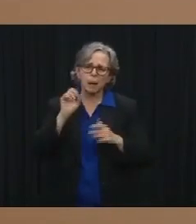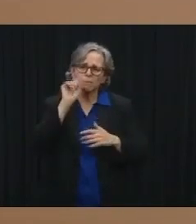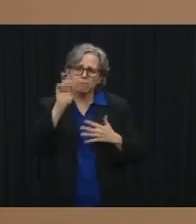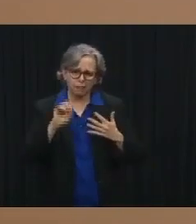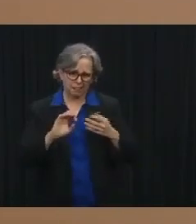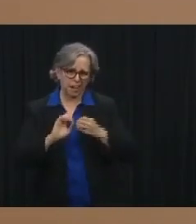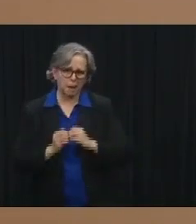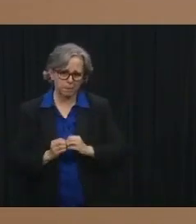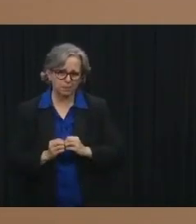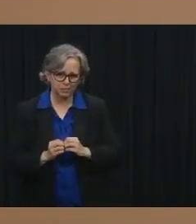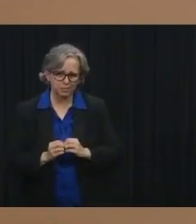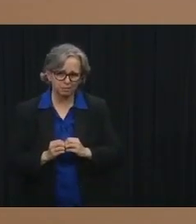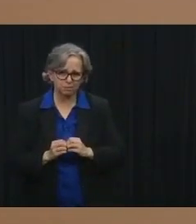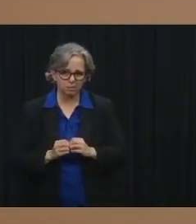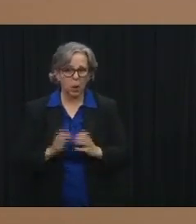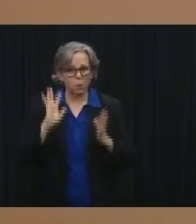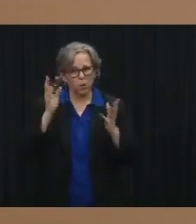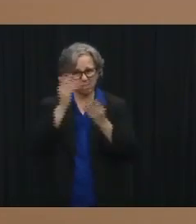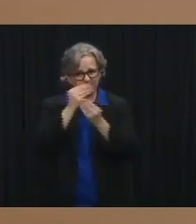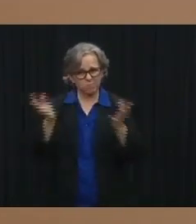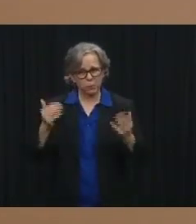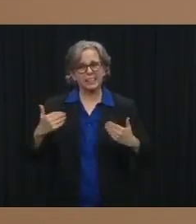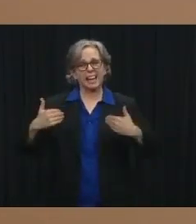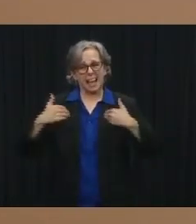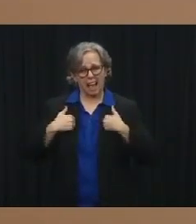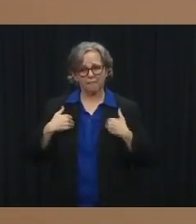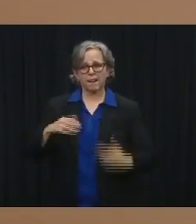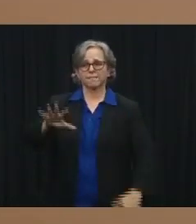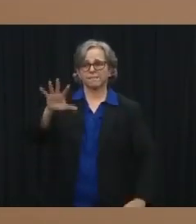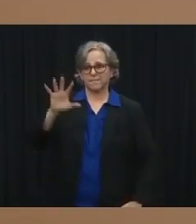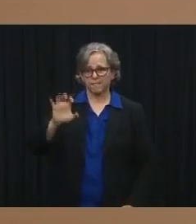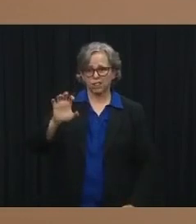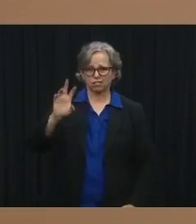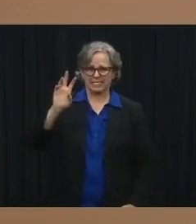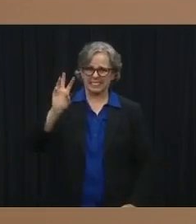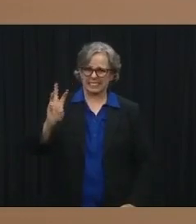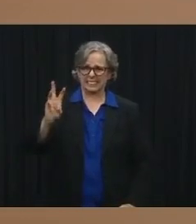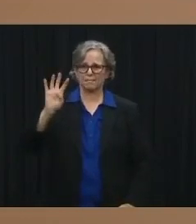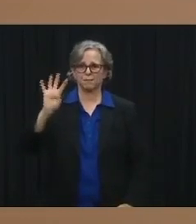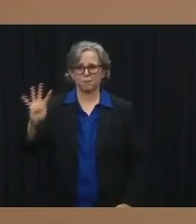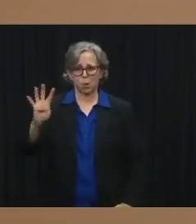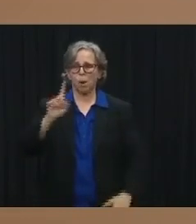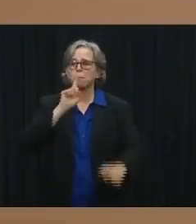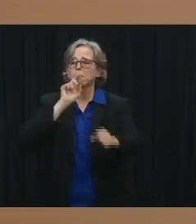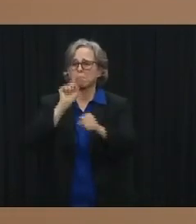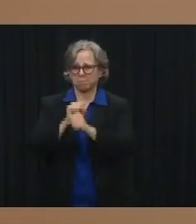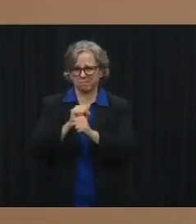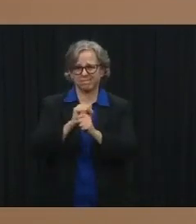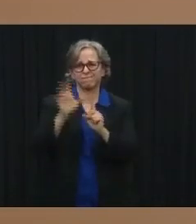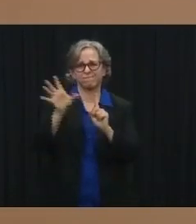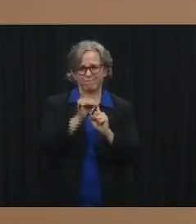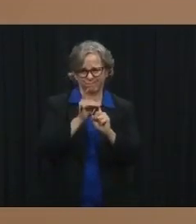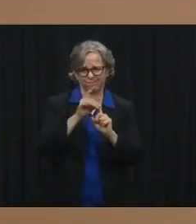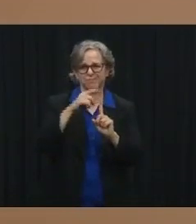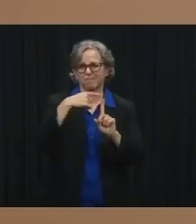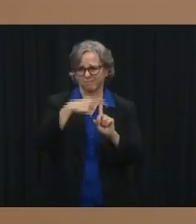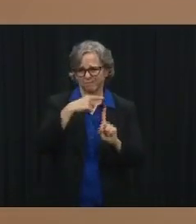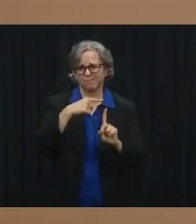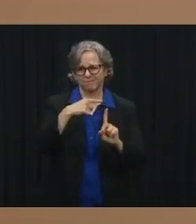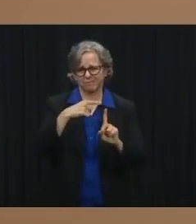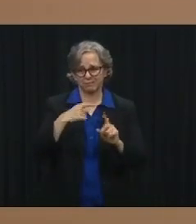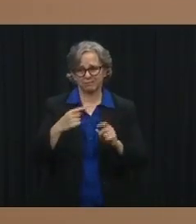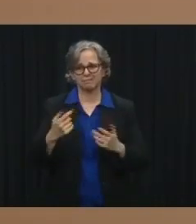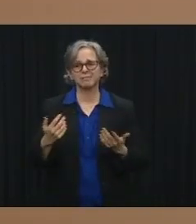do have 564 confirmed cases. Again, my caveat, this is the tip of the